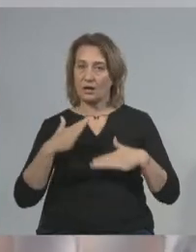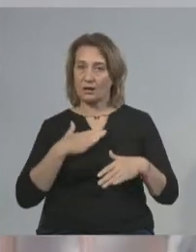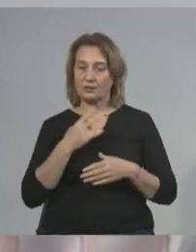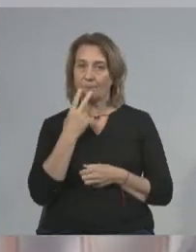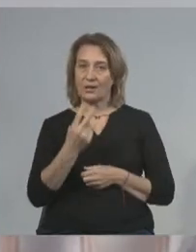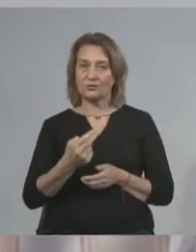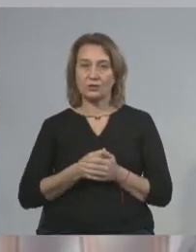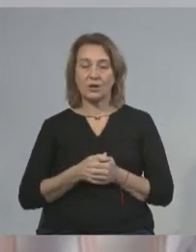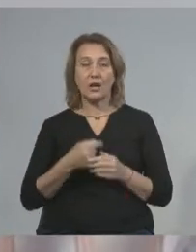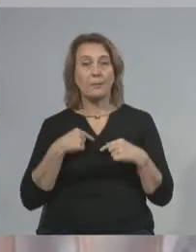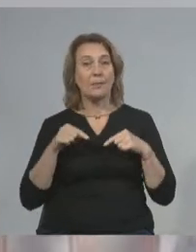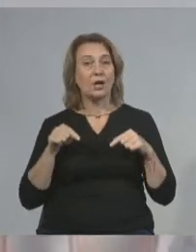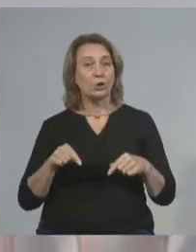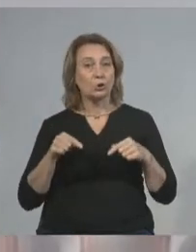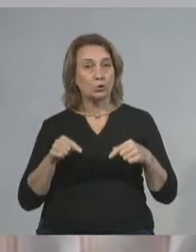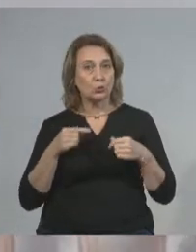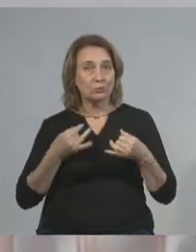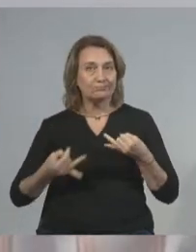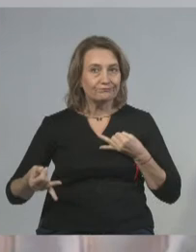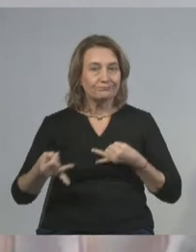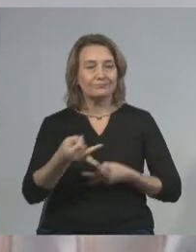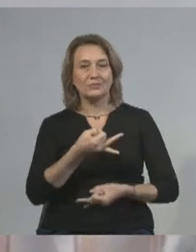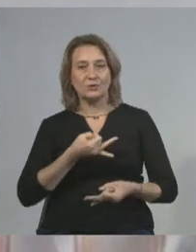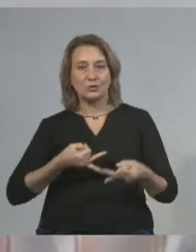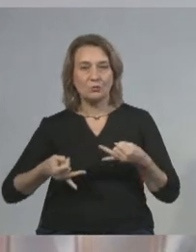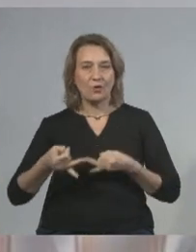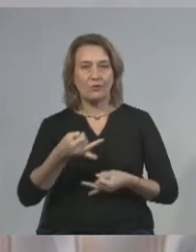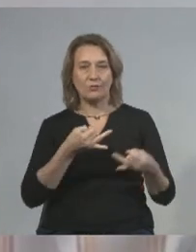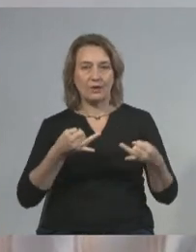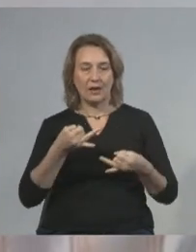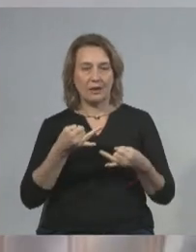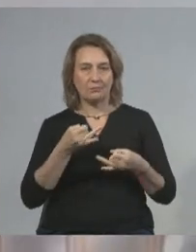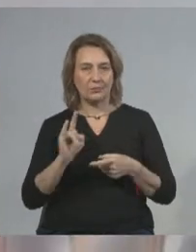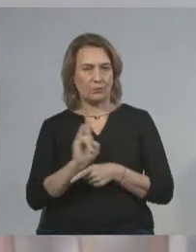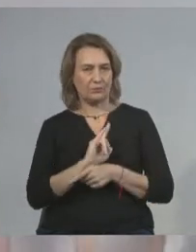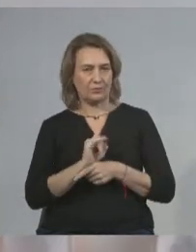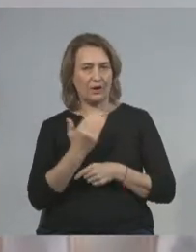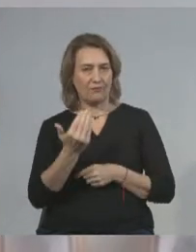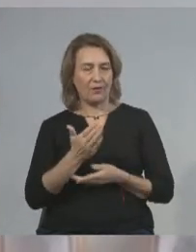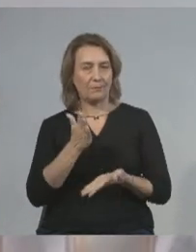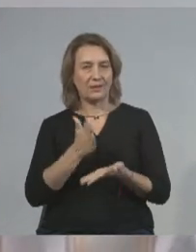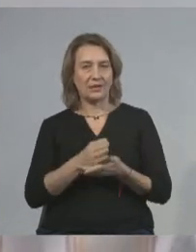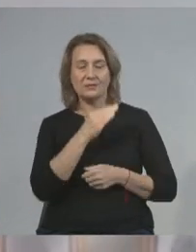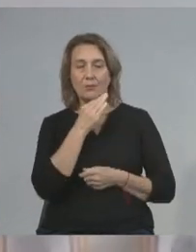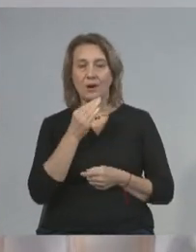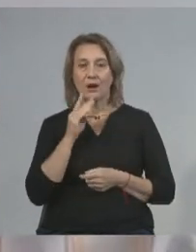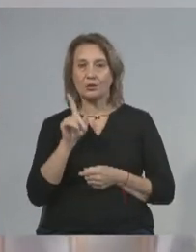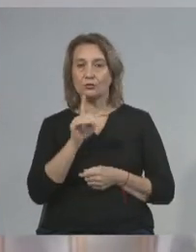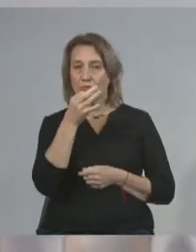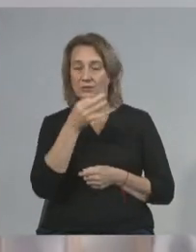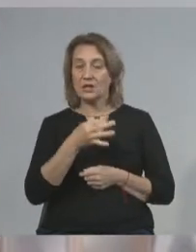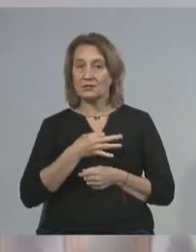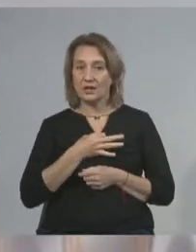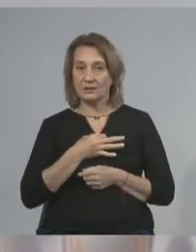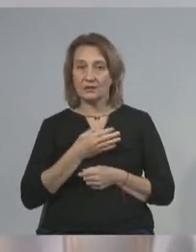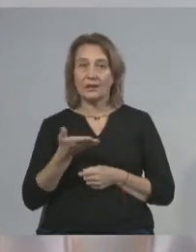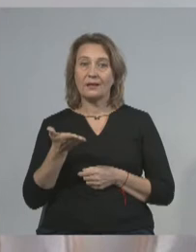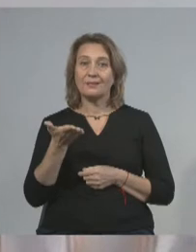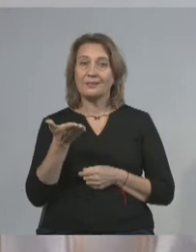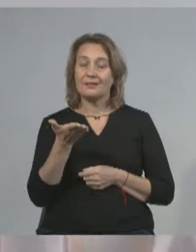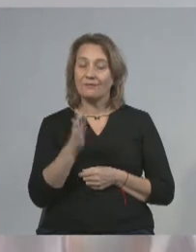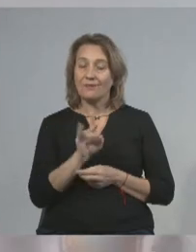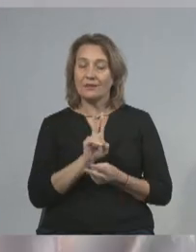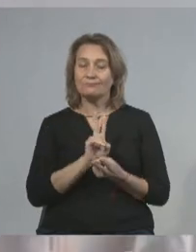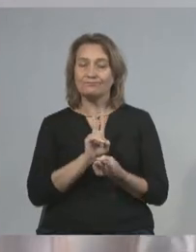happy to see you hello okay so we are talking about narratives i know that you have a lot to say everyone